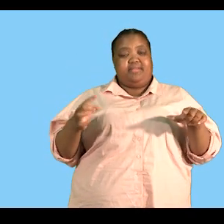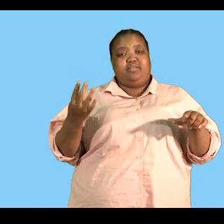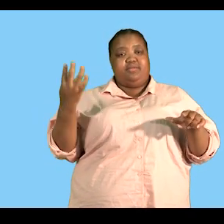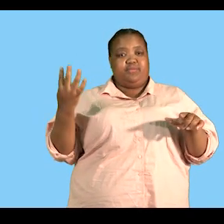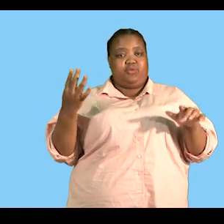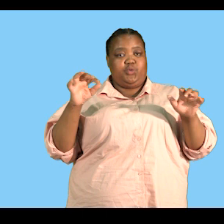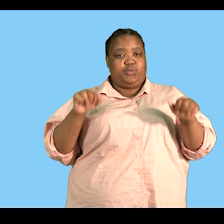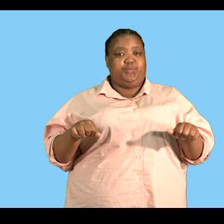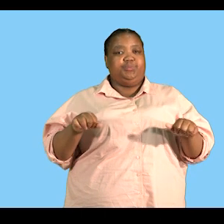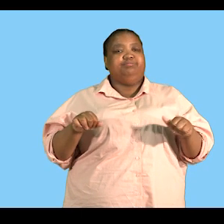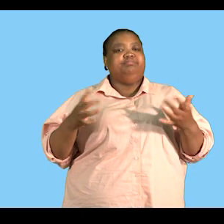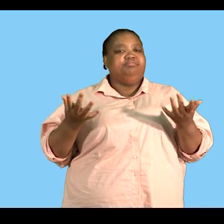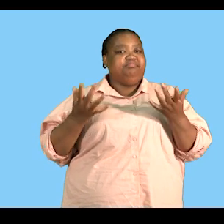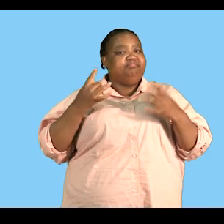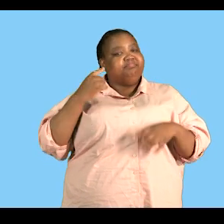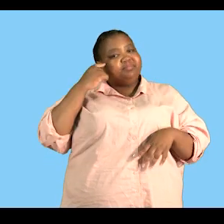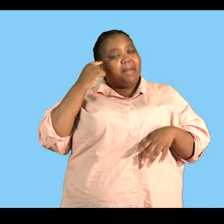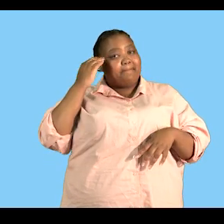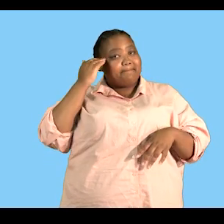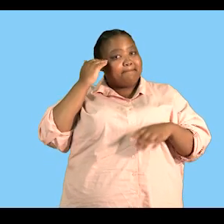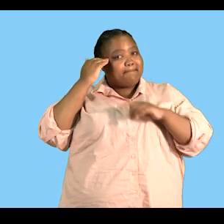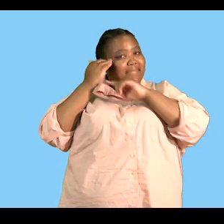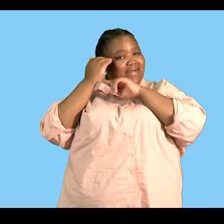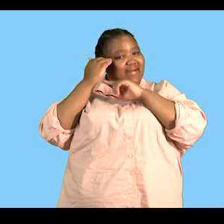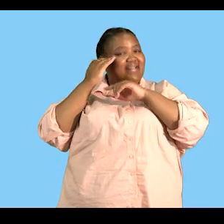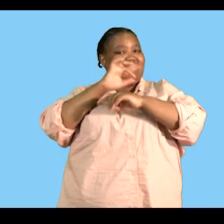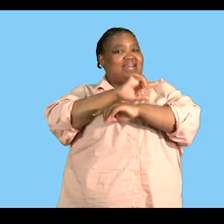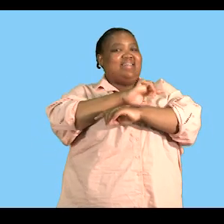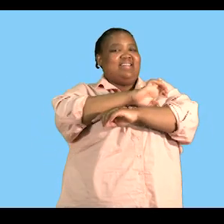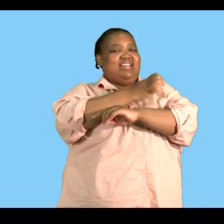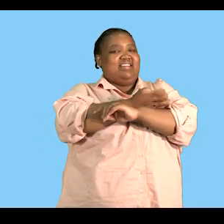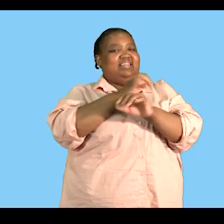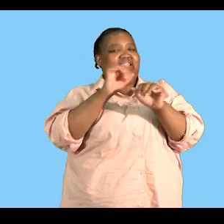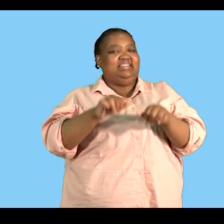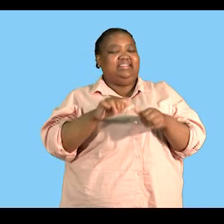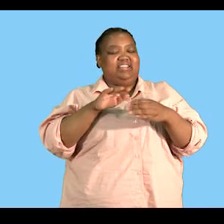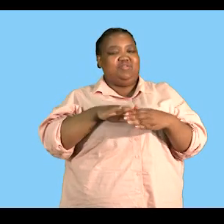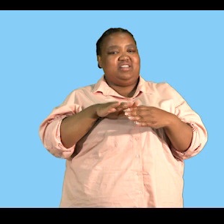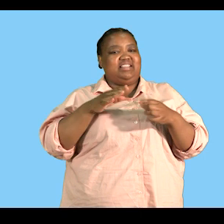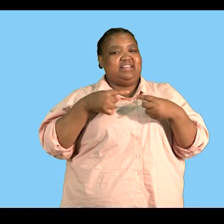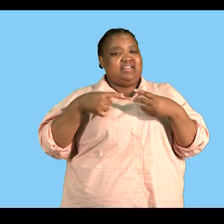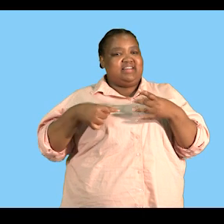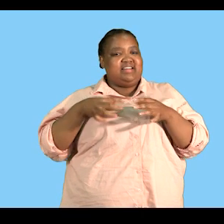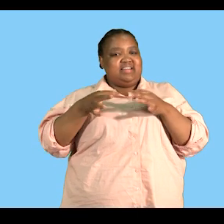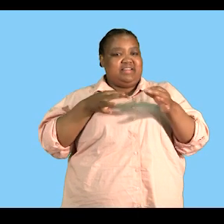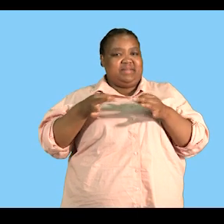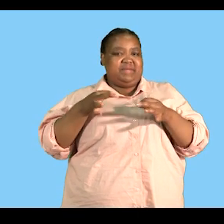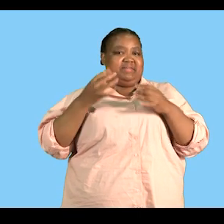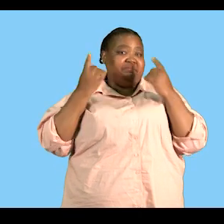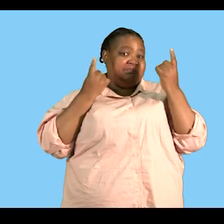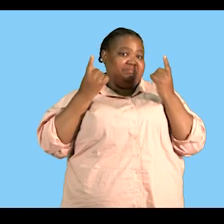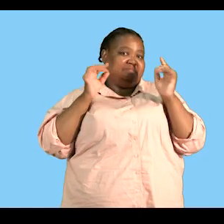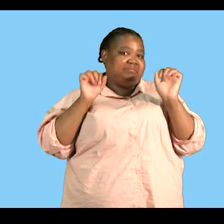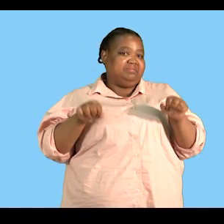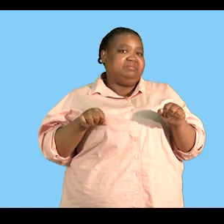4, some energy for the brain, where we need to reason and reflect. And that